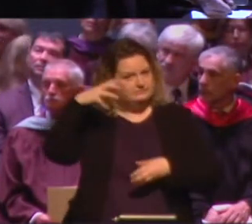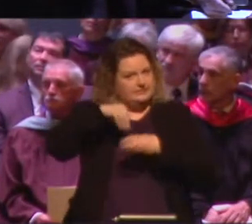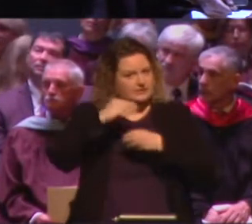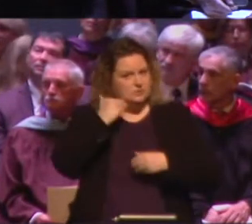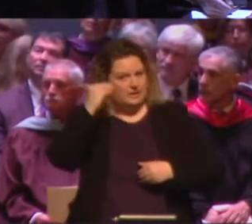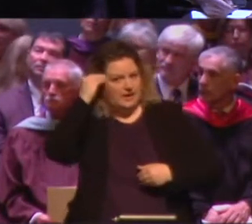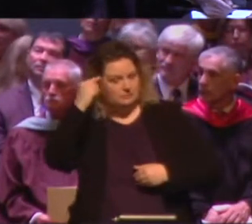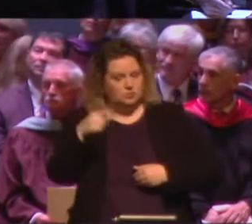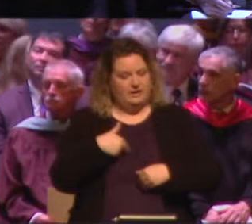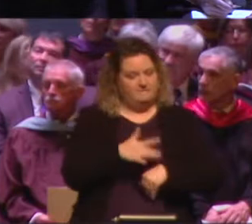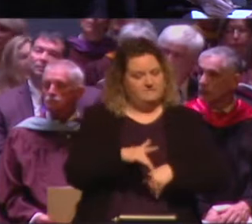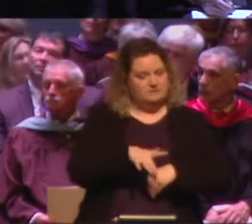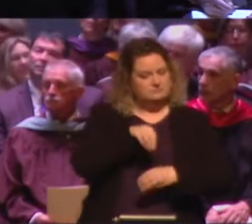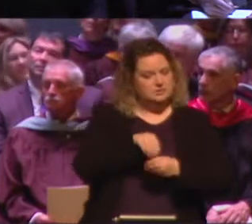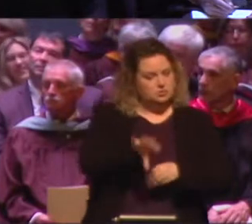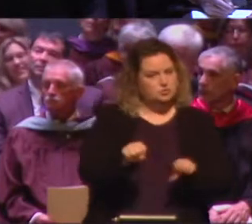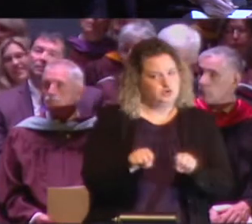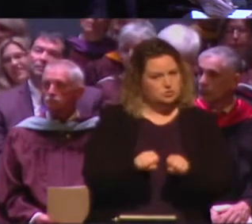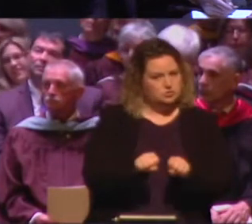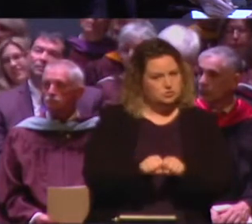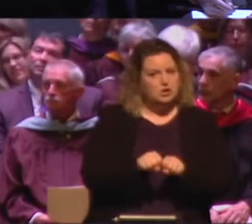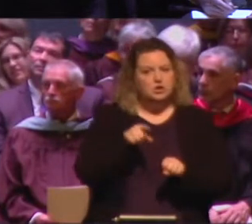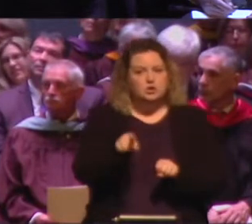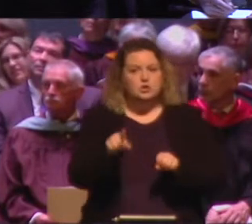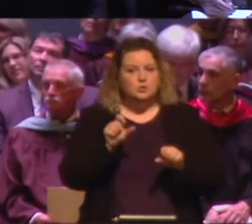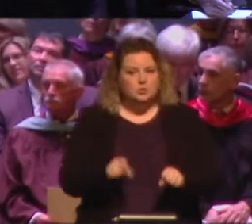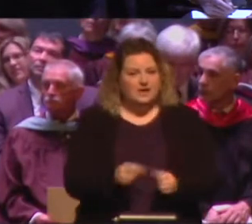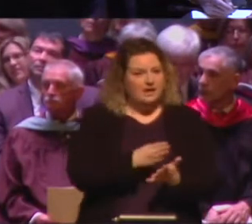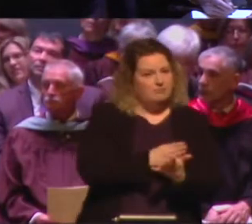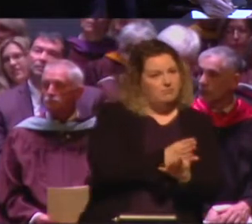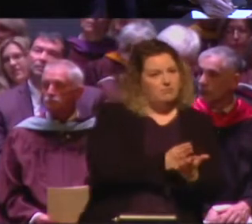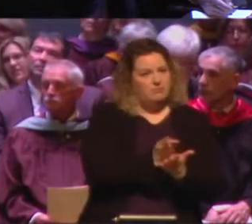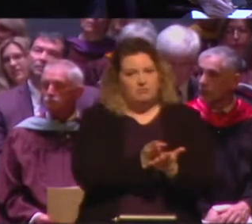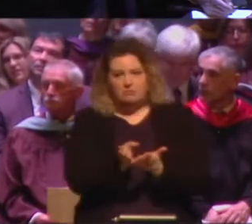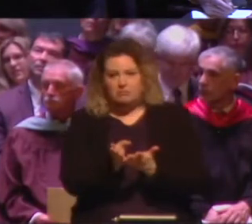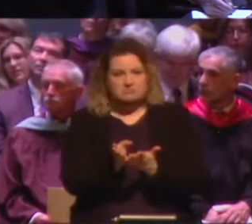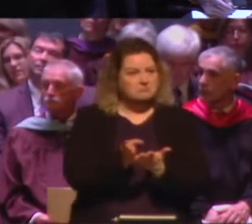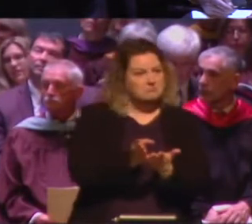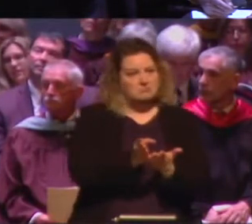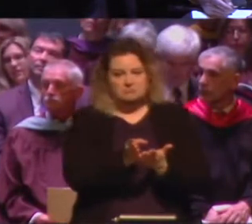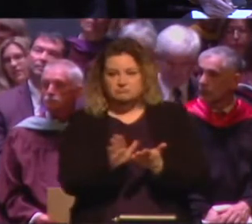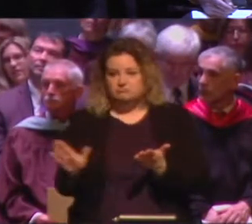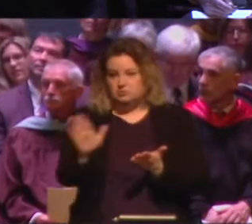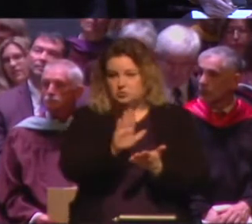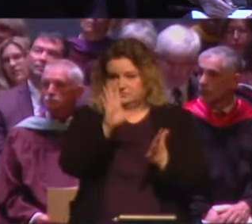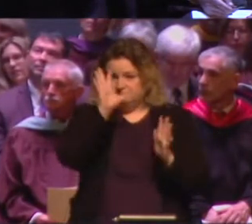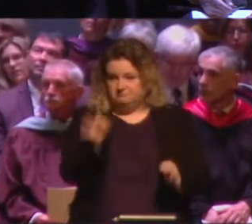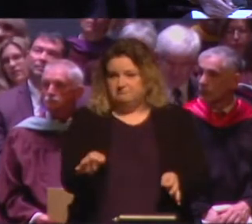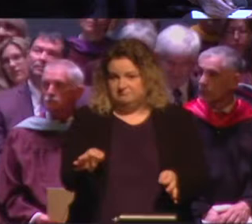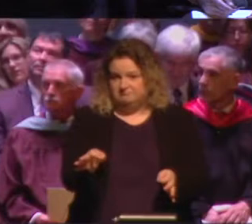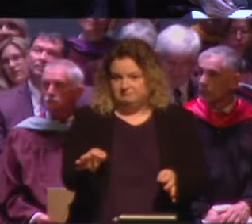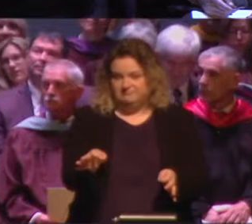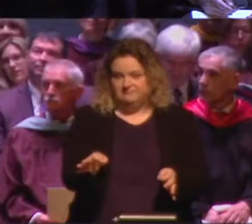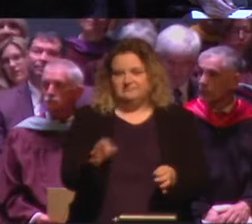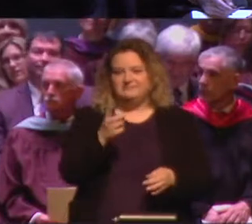feet in your shoes. You can steer yourself in any direction you choose. Dr.